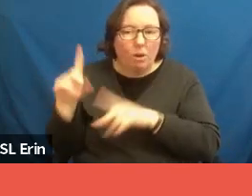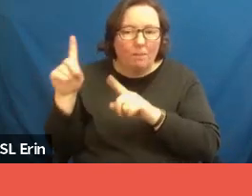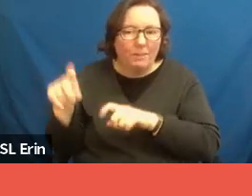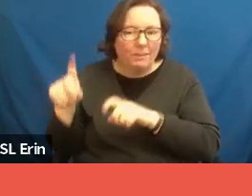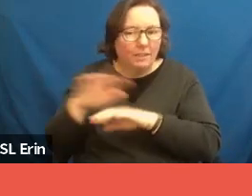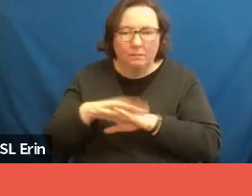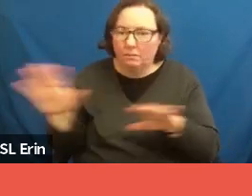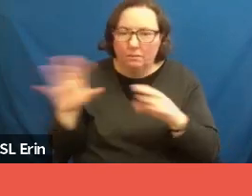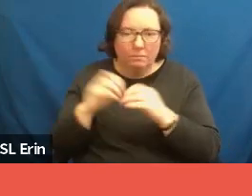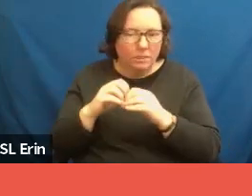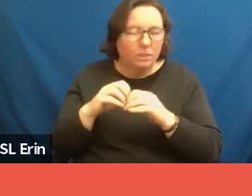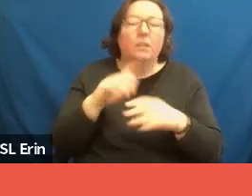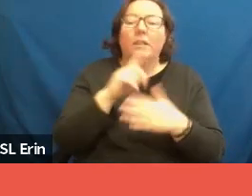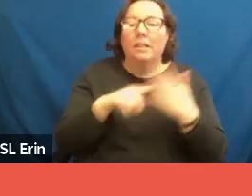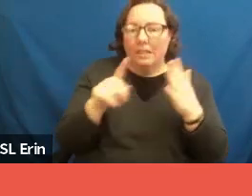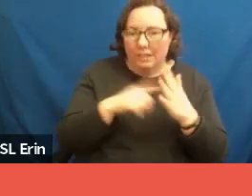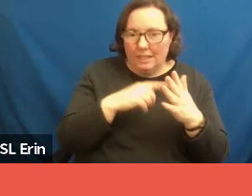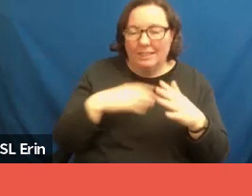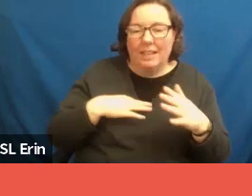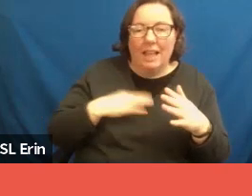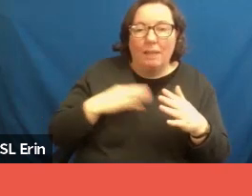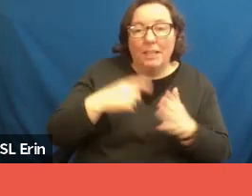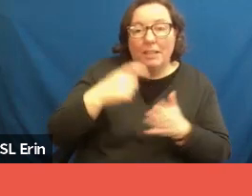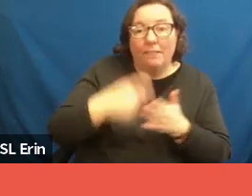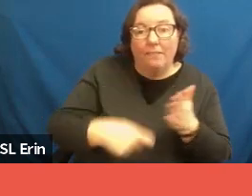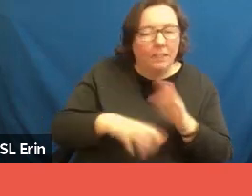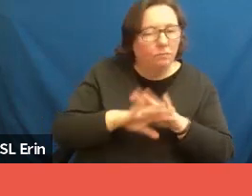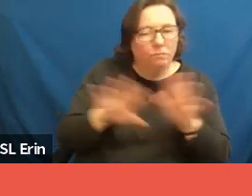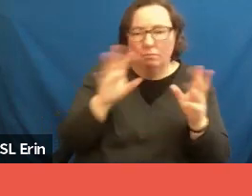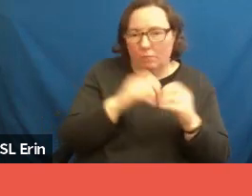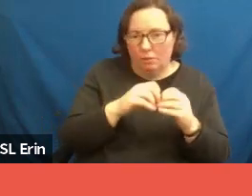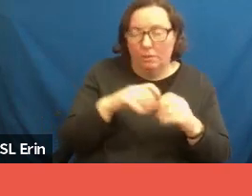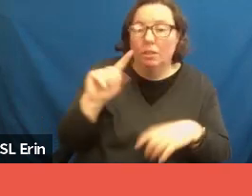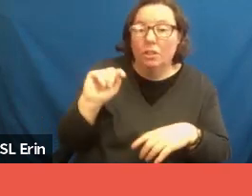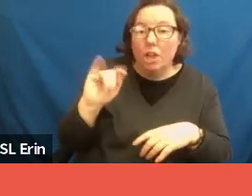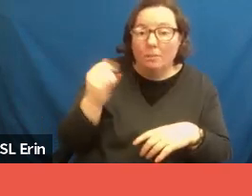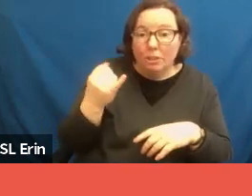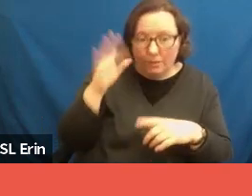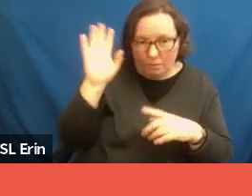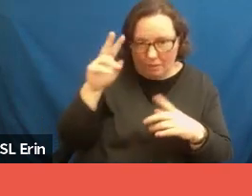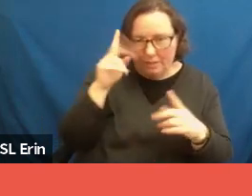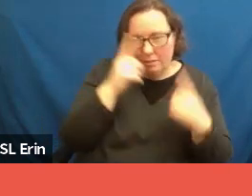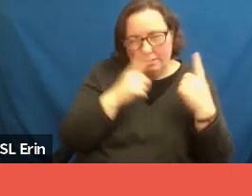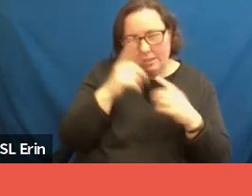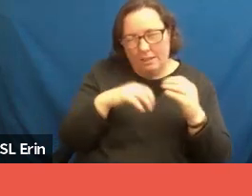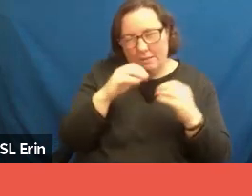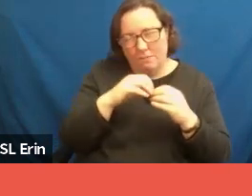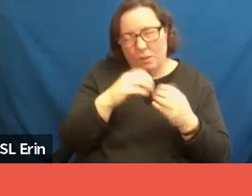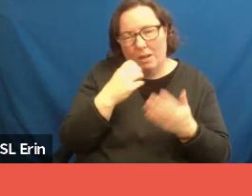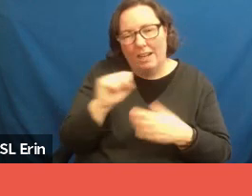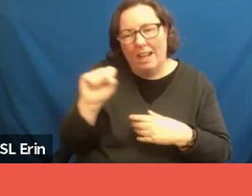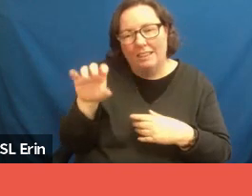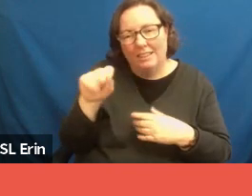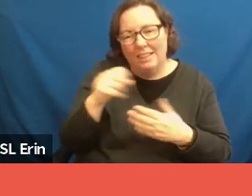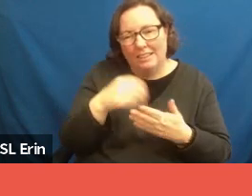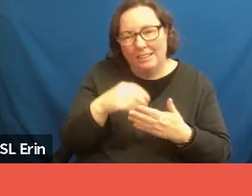also the cancellation of the application fee. Thomas Jefferson will also consider more socioeconomic factors, including